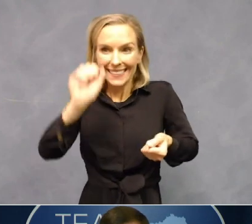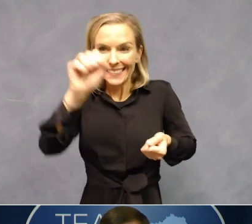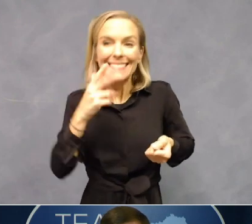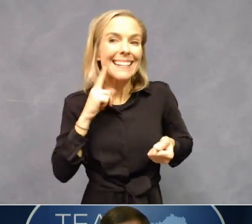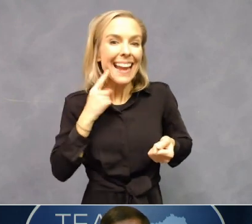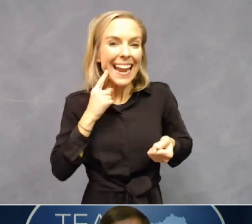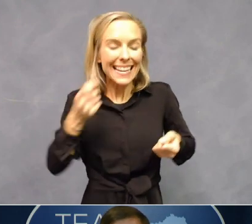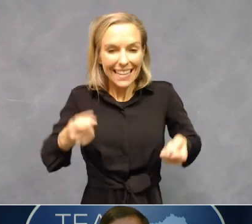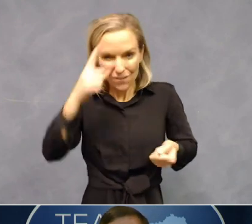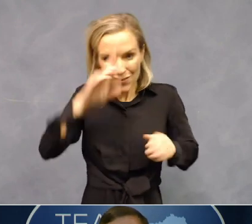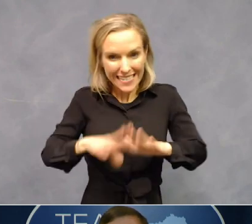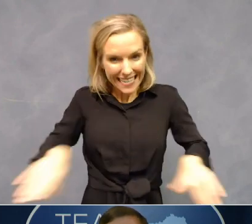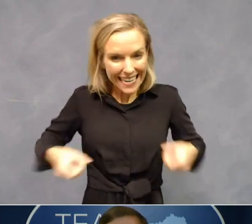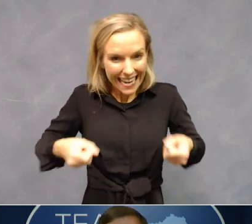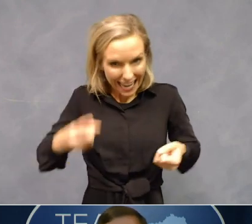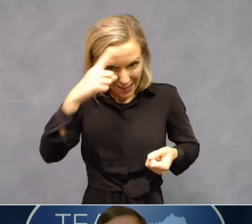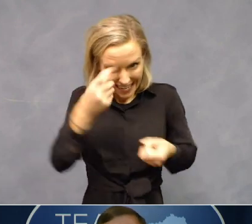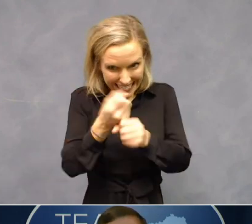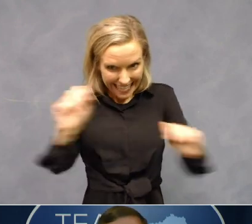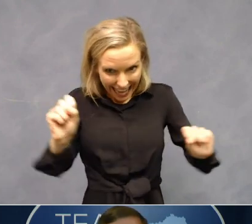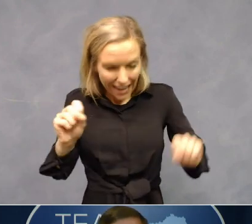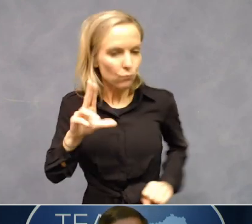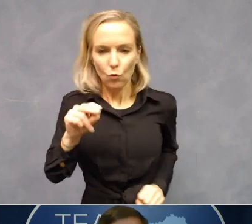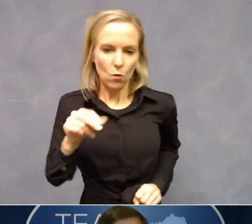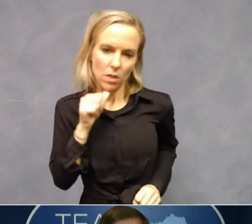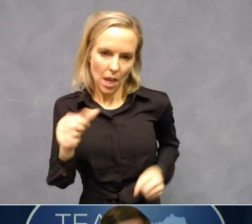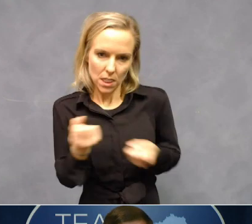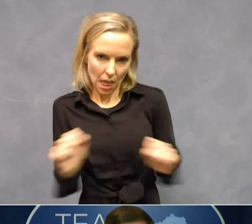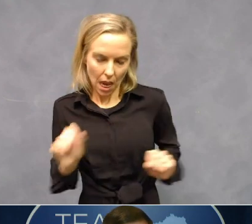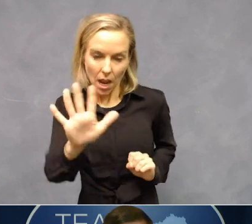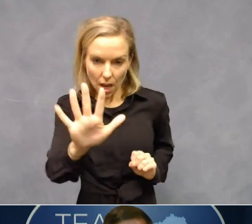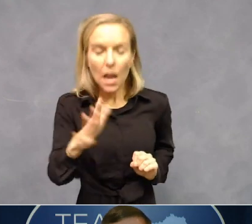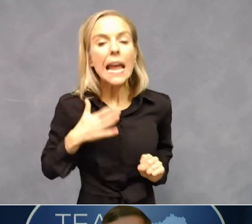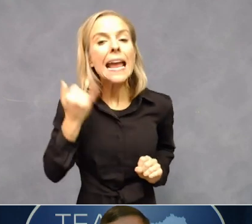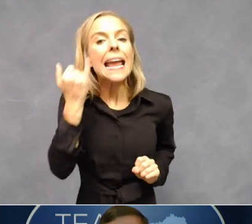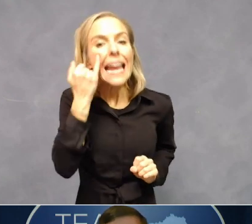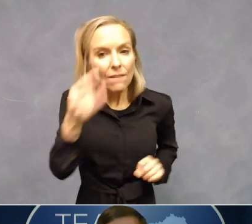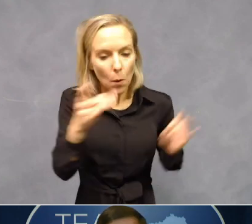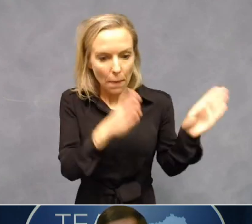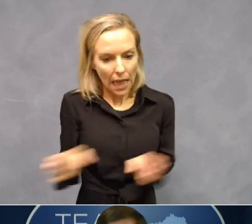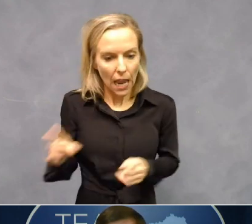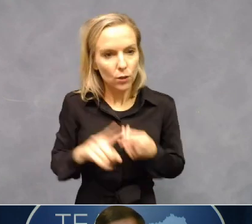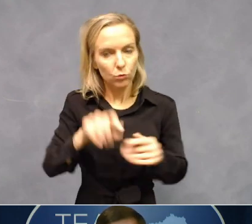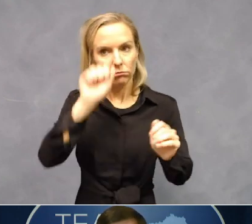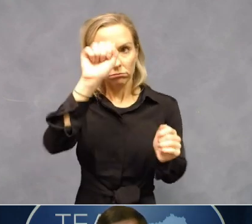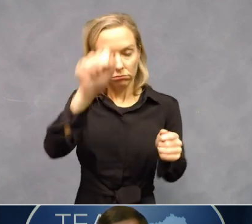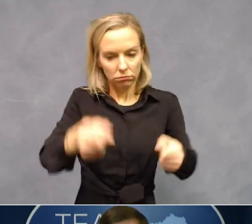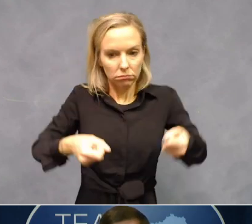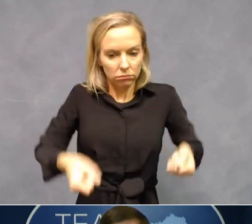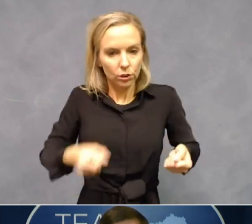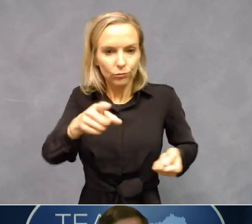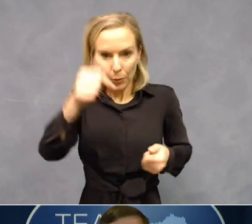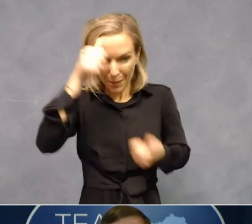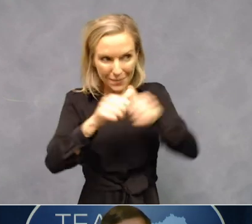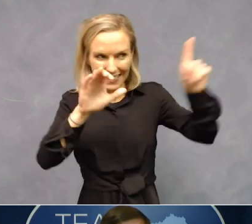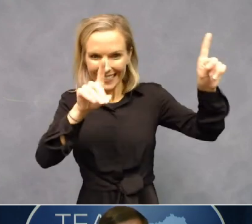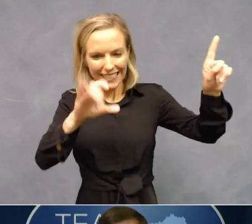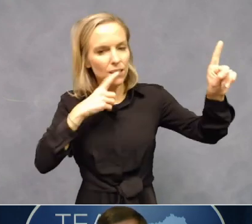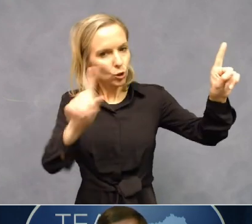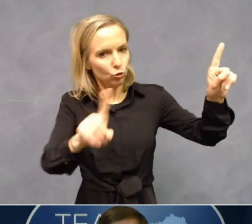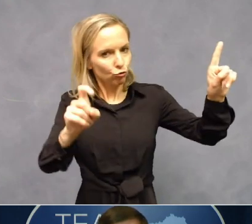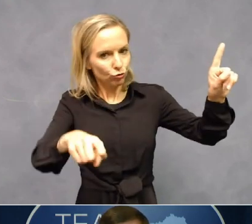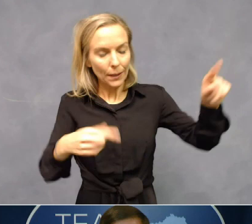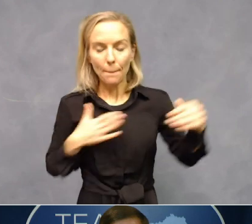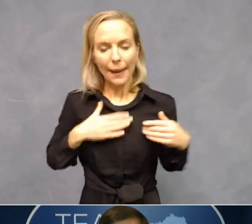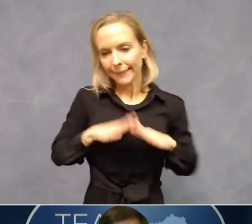not. So please, if you are going to go trick-or-treating, remember the CDC says you shouldn't. My kids aren't going, that's